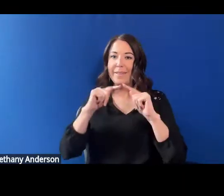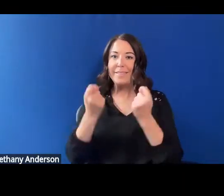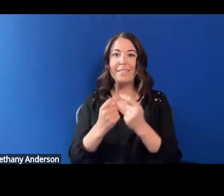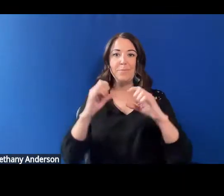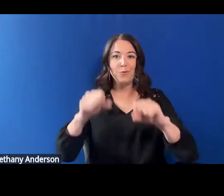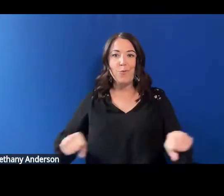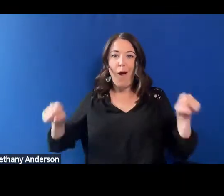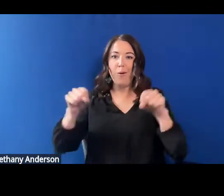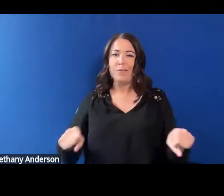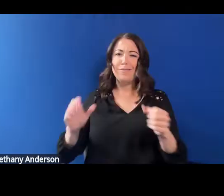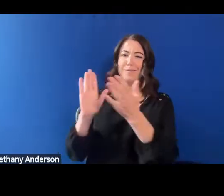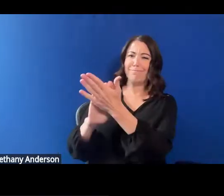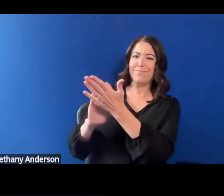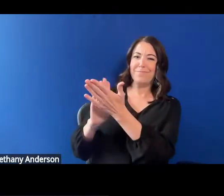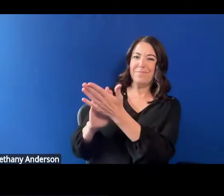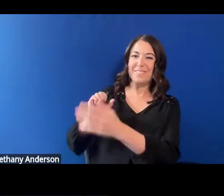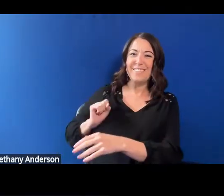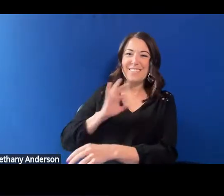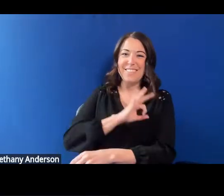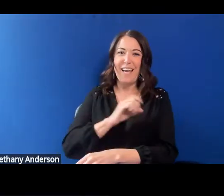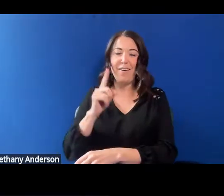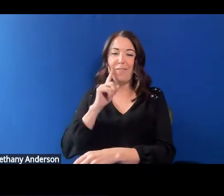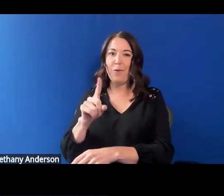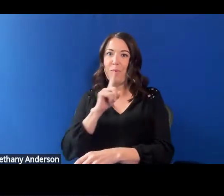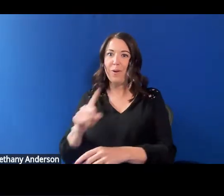for pulling this together.